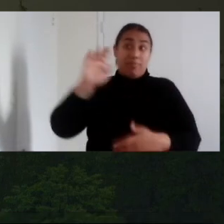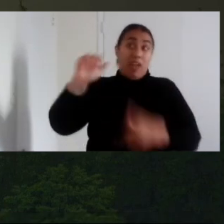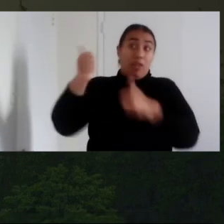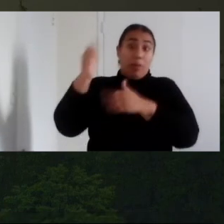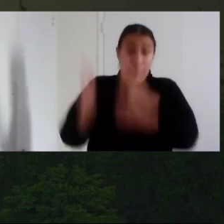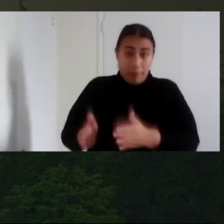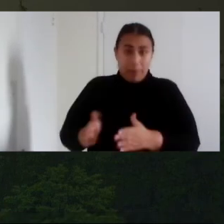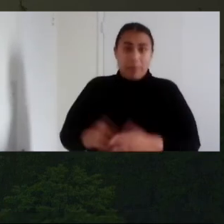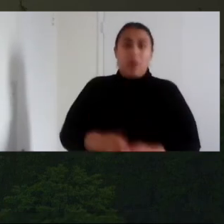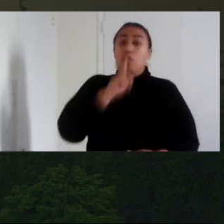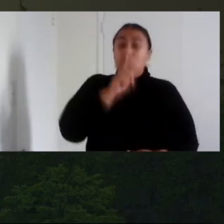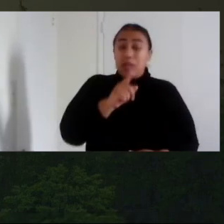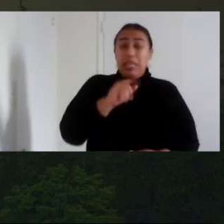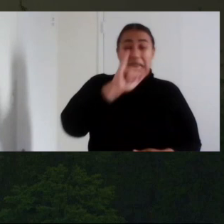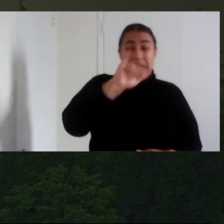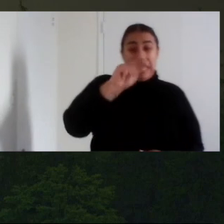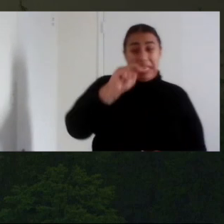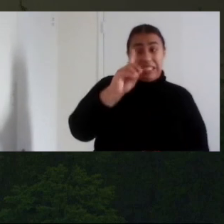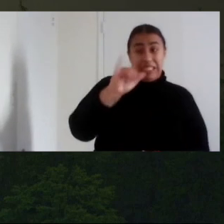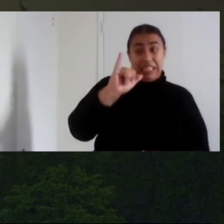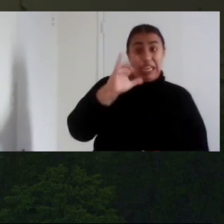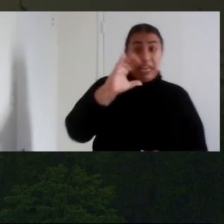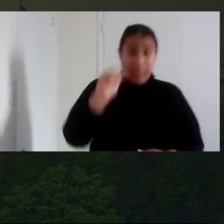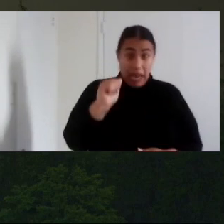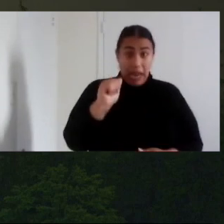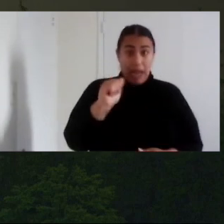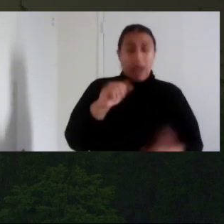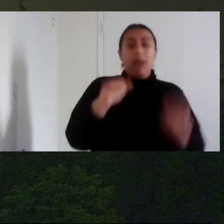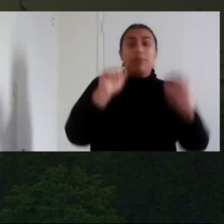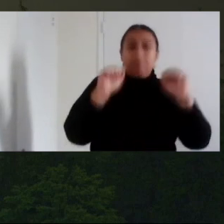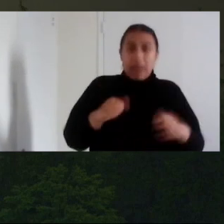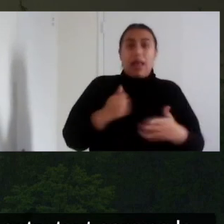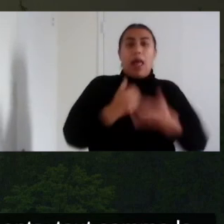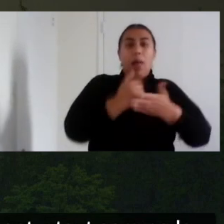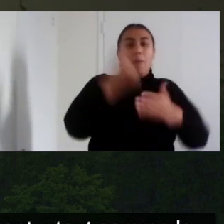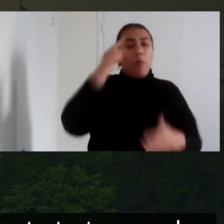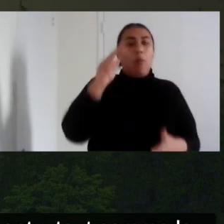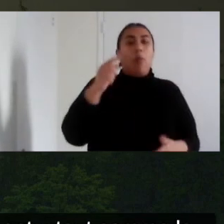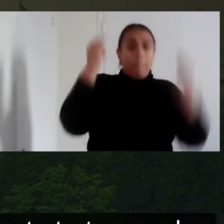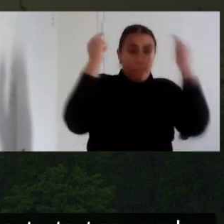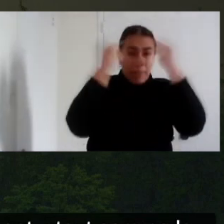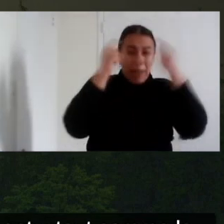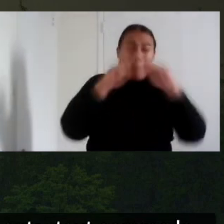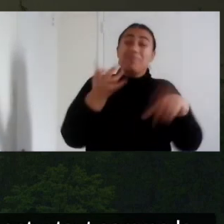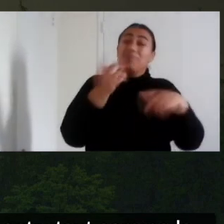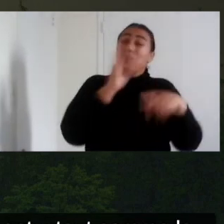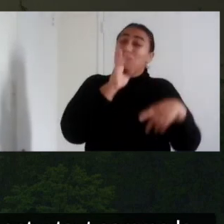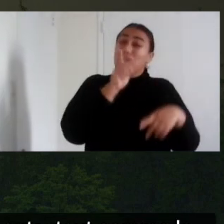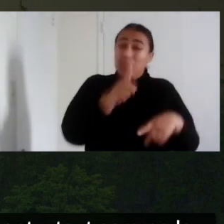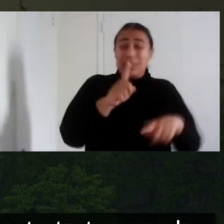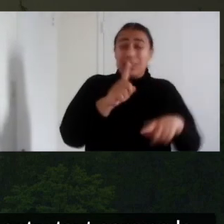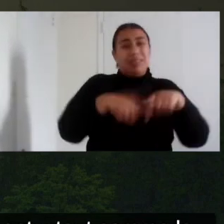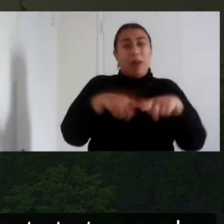really prescribe per strain. We will say that we could potentially try a sativa and see if that'll help. And if there is no help, we will move on to an